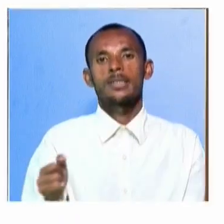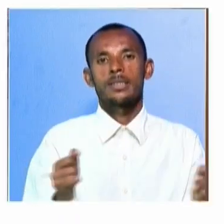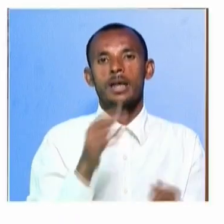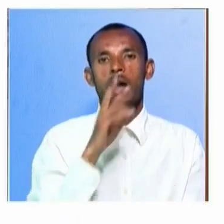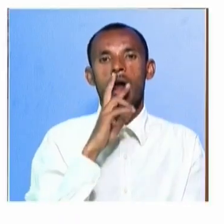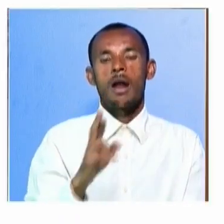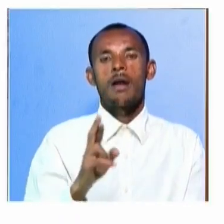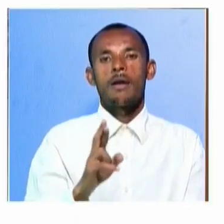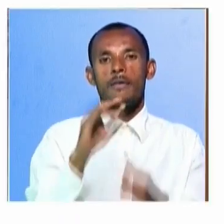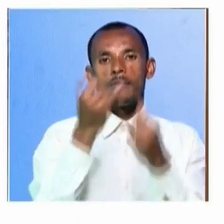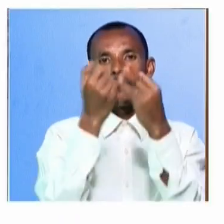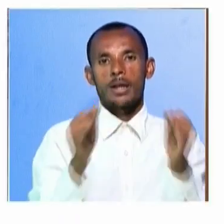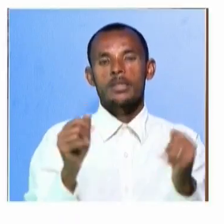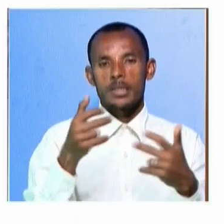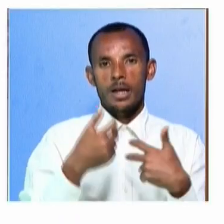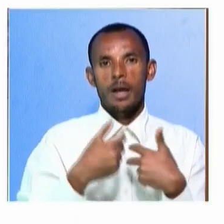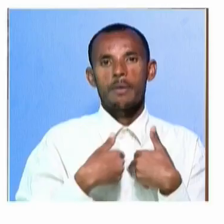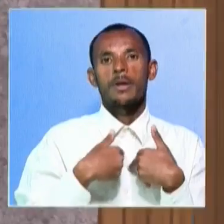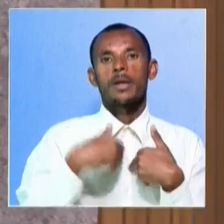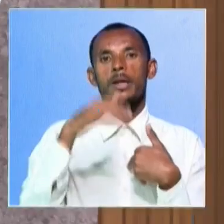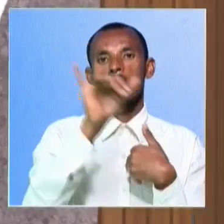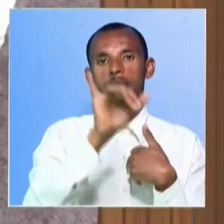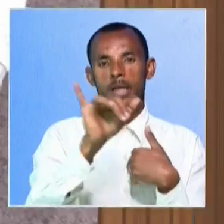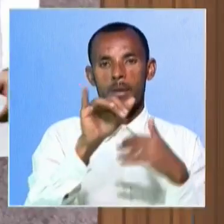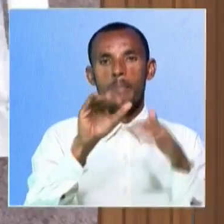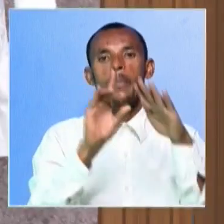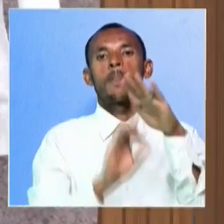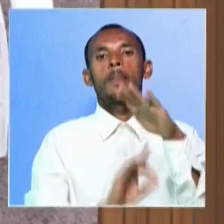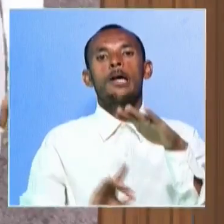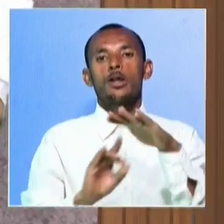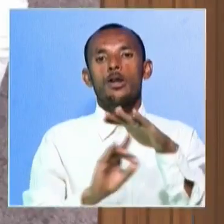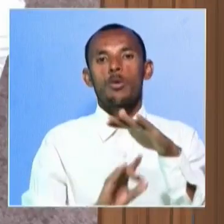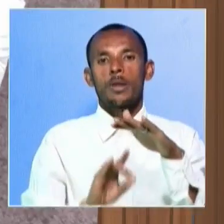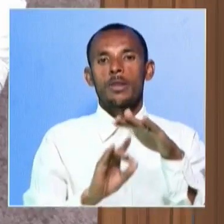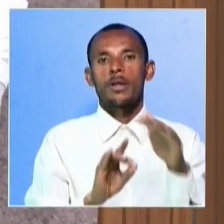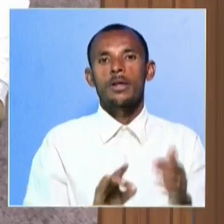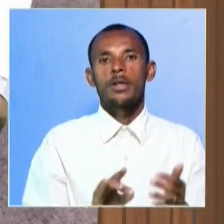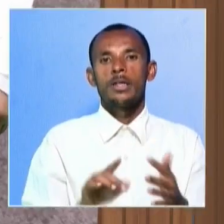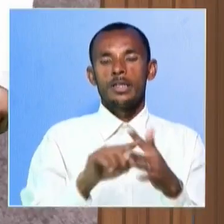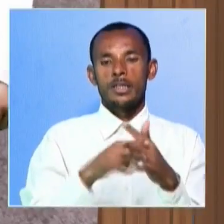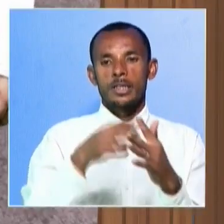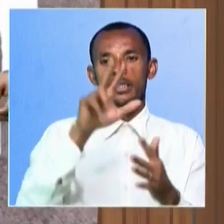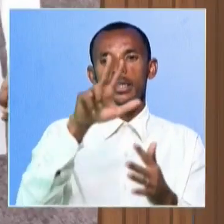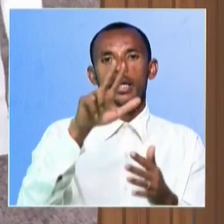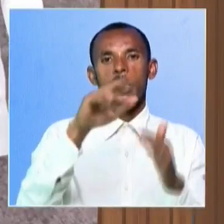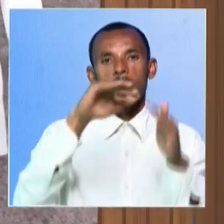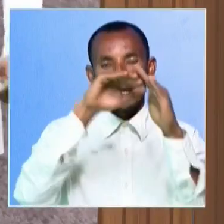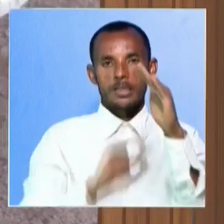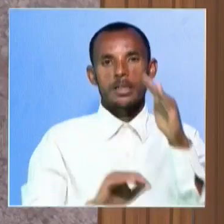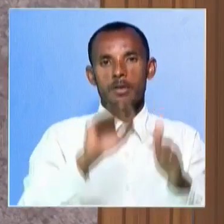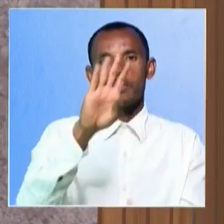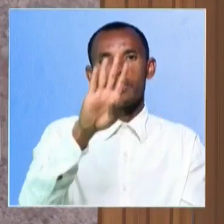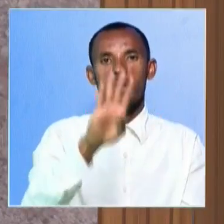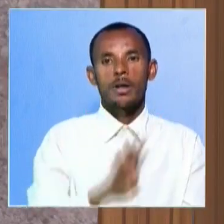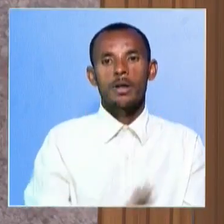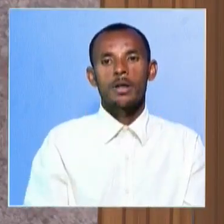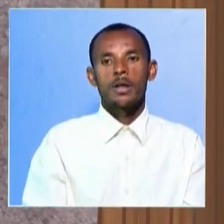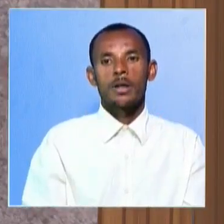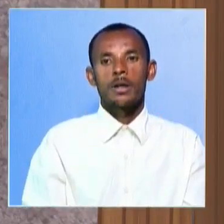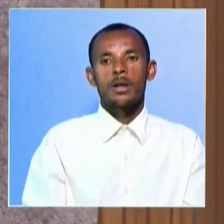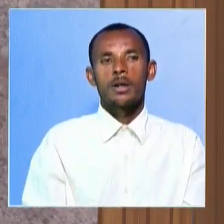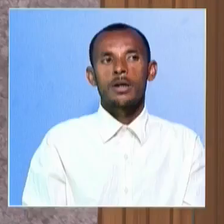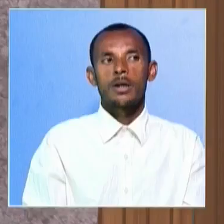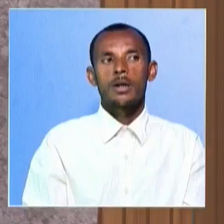are fractions having the same denominator. Since 3 is less than 4,